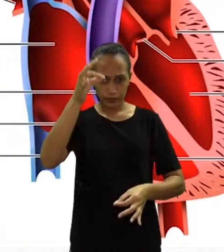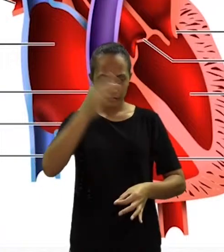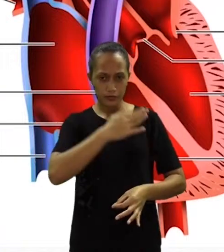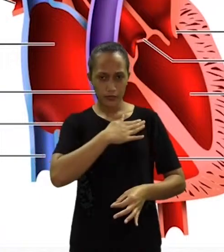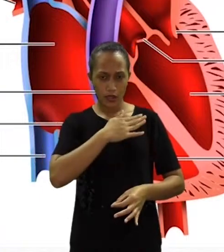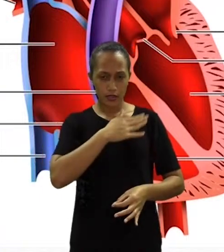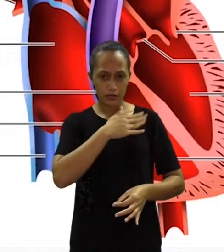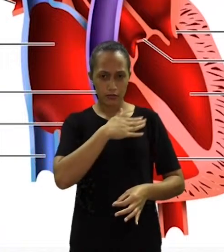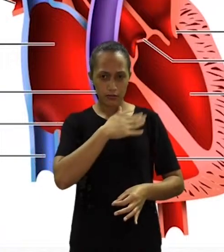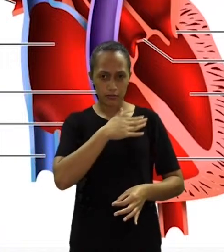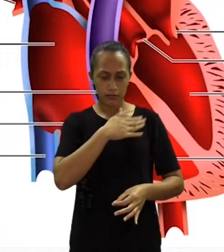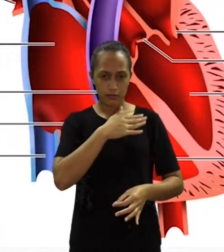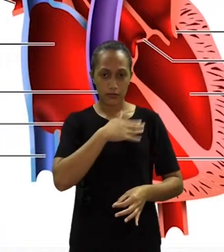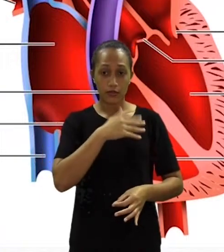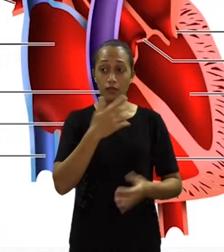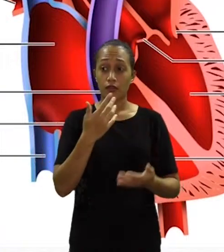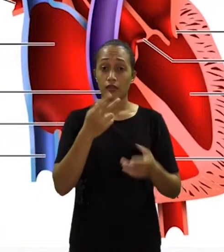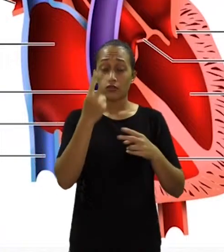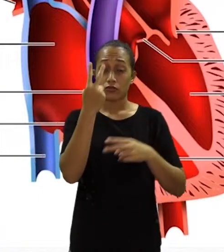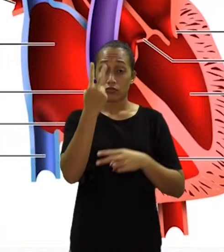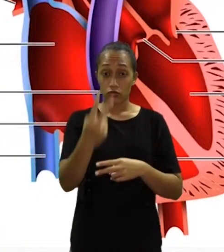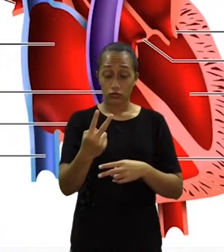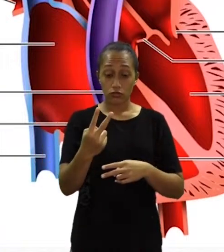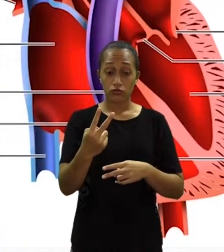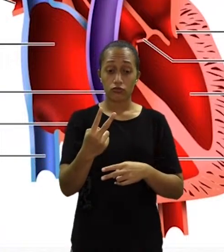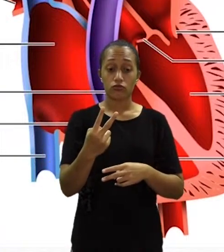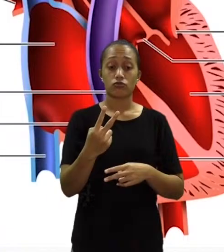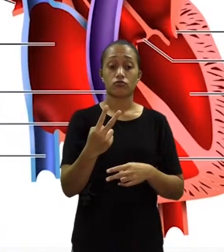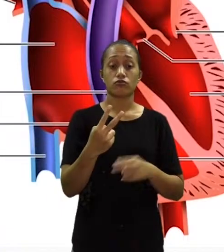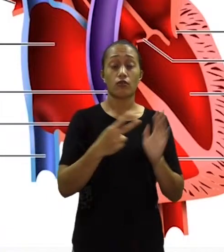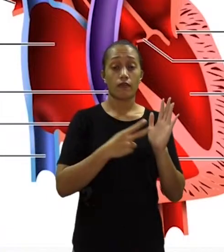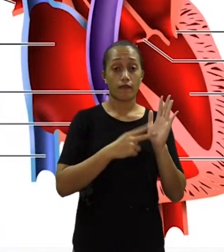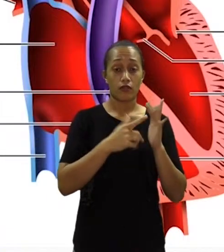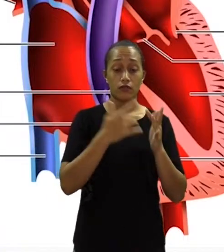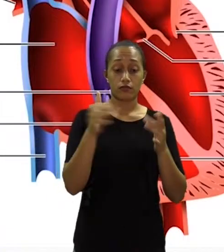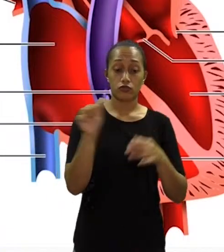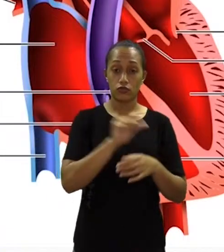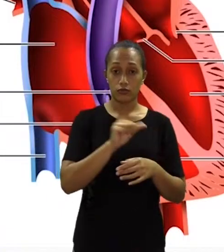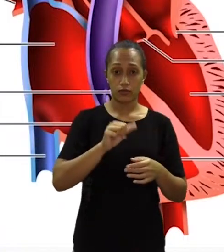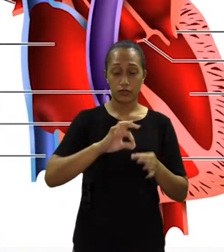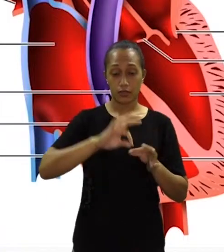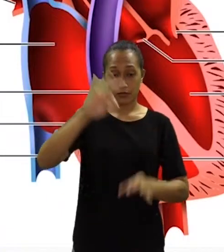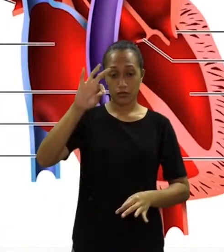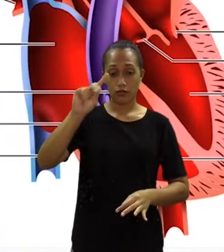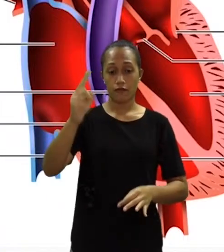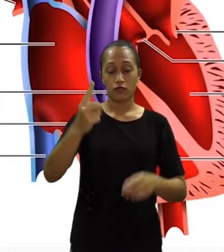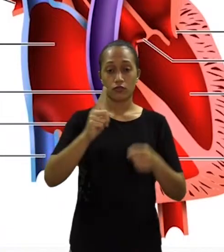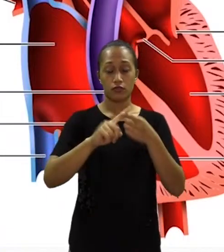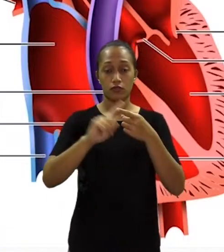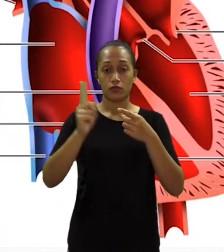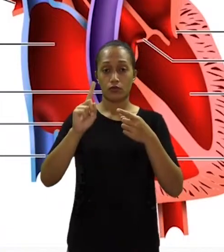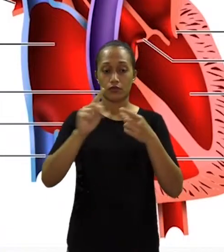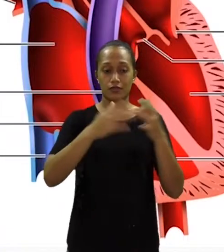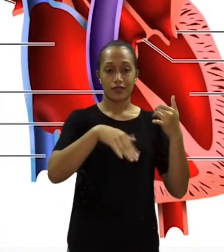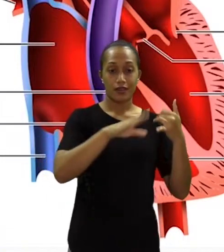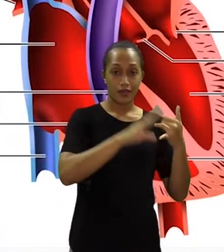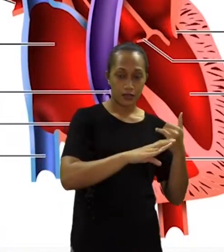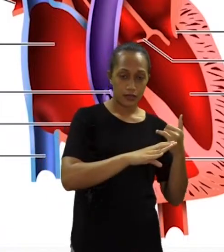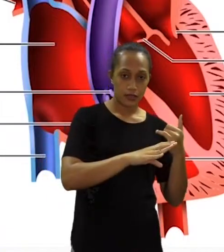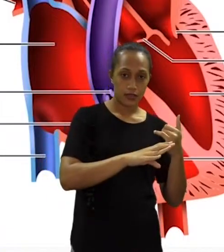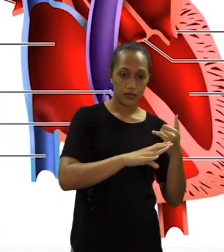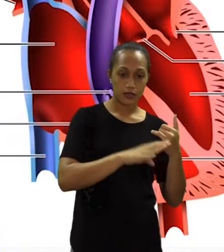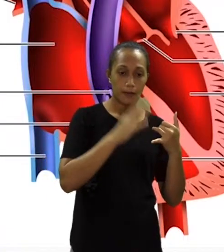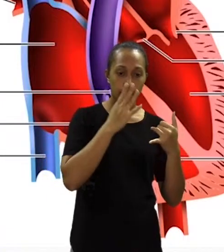heart's stroke volume? There are two ventricle volumes that are used to measure the stroke volume. The first one is the end systolic